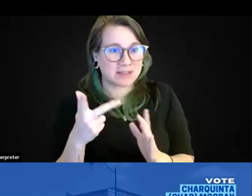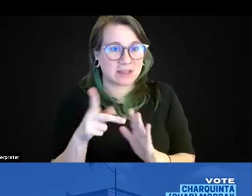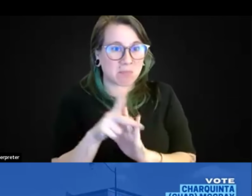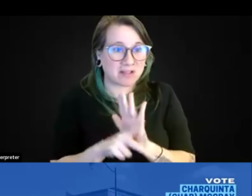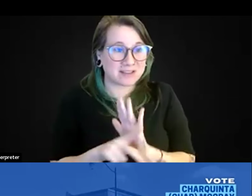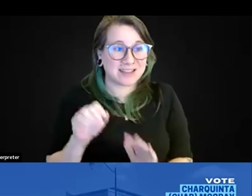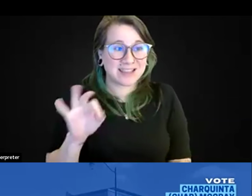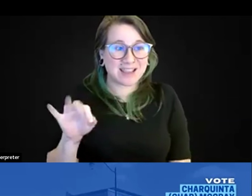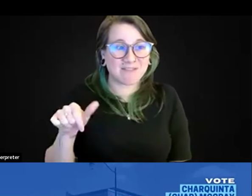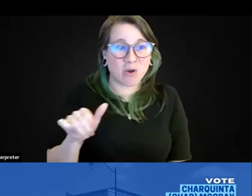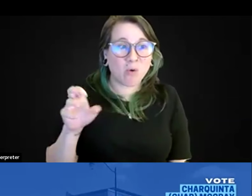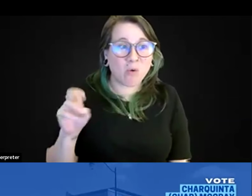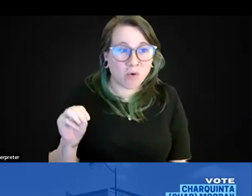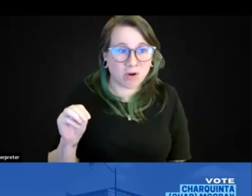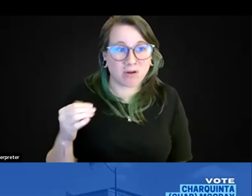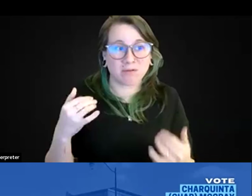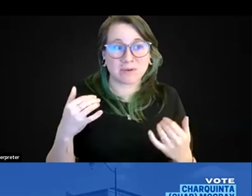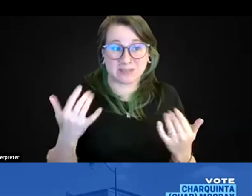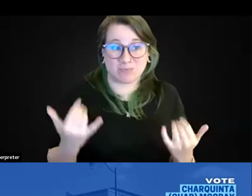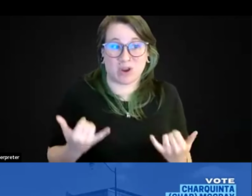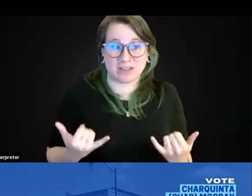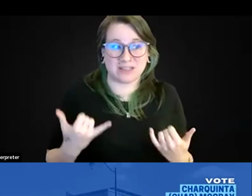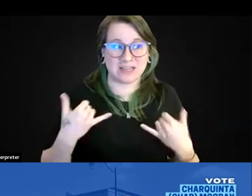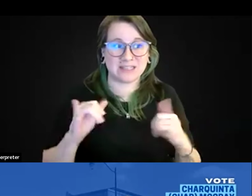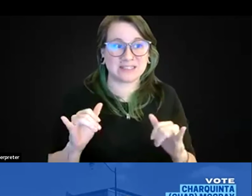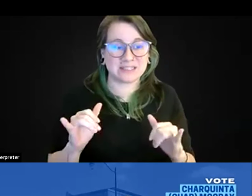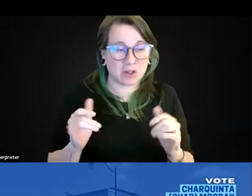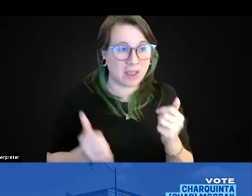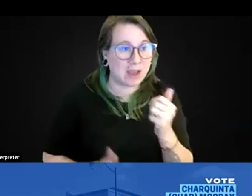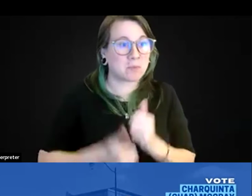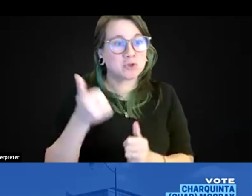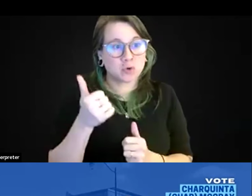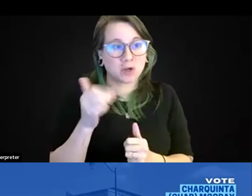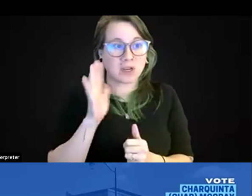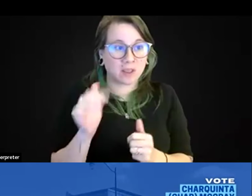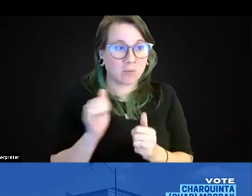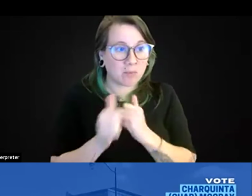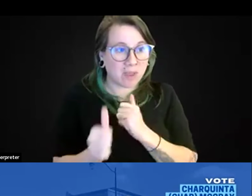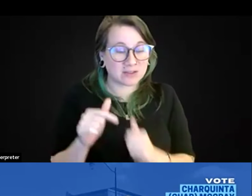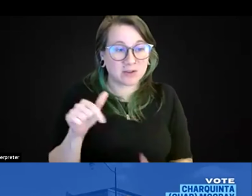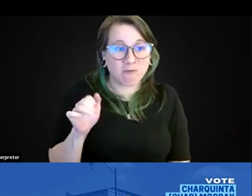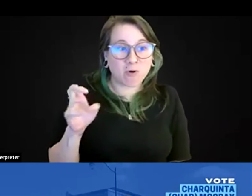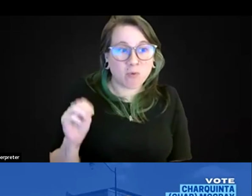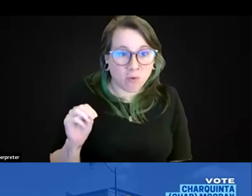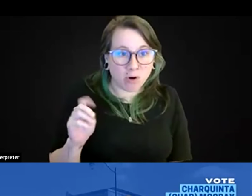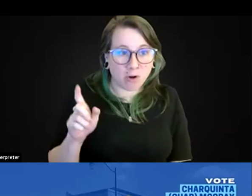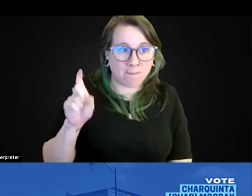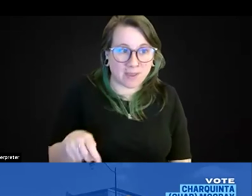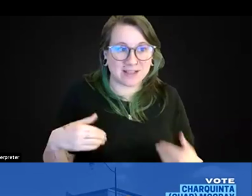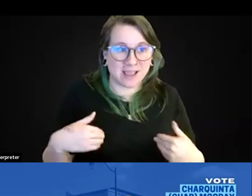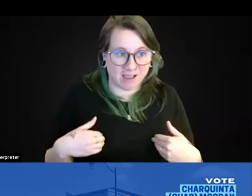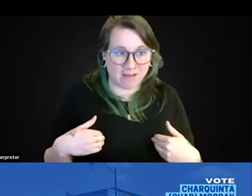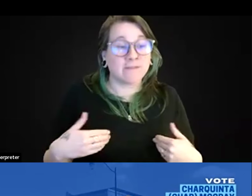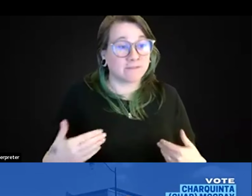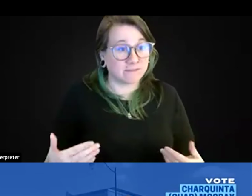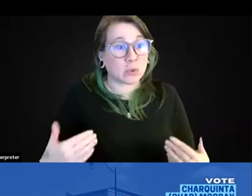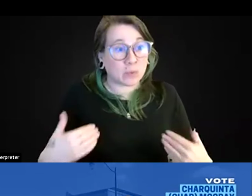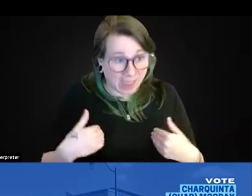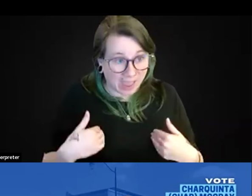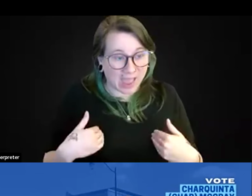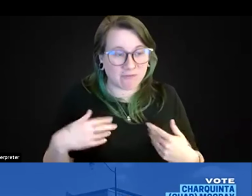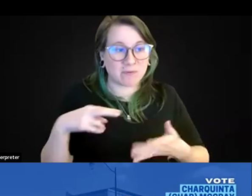quorum is present, it's still a majority that would prevail. So your quorum, you have to have a quorum and you have a quorum, but then the vote